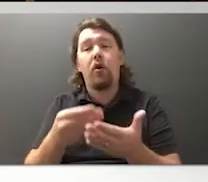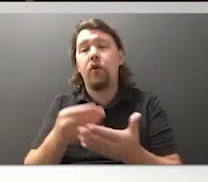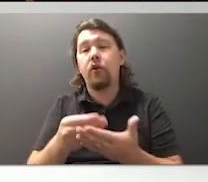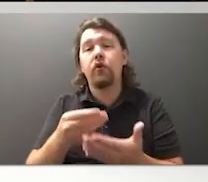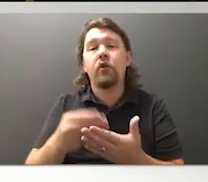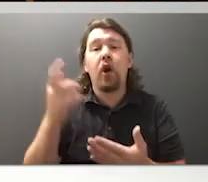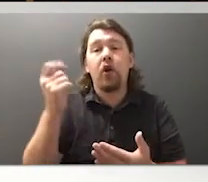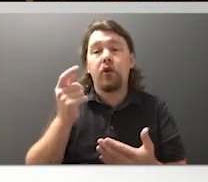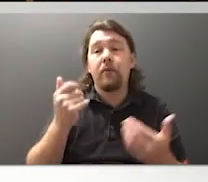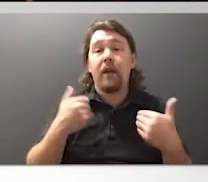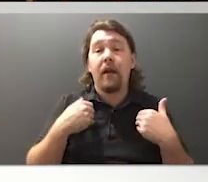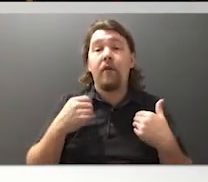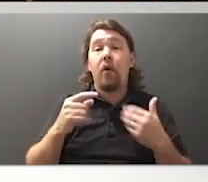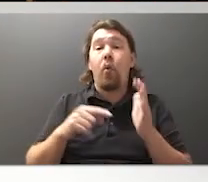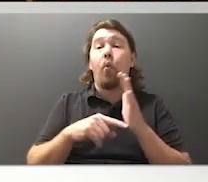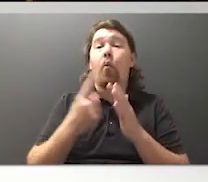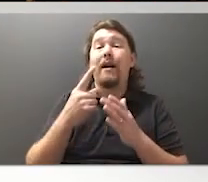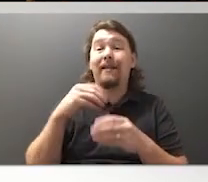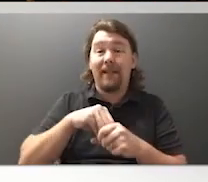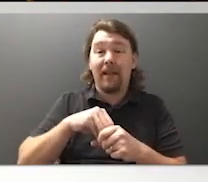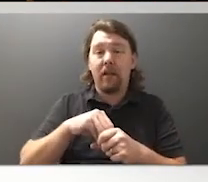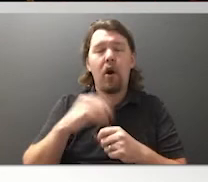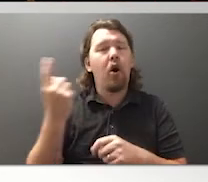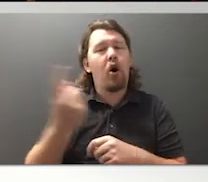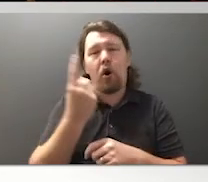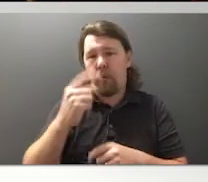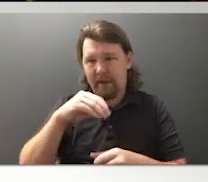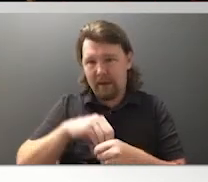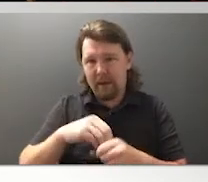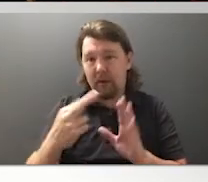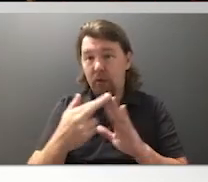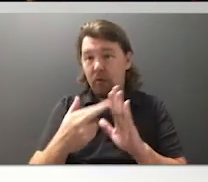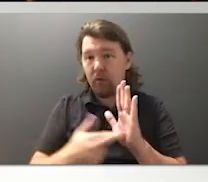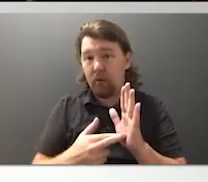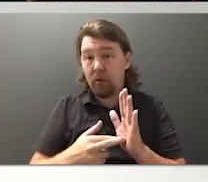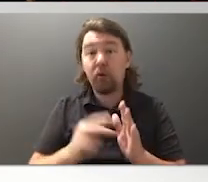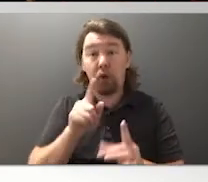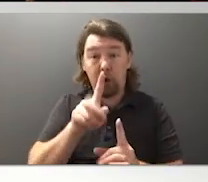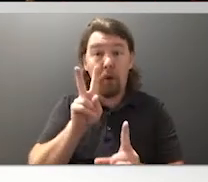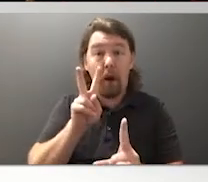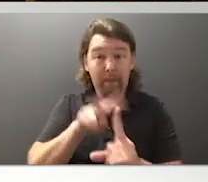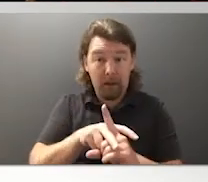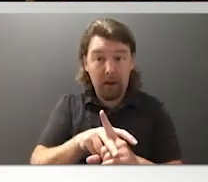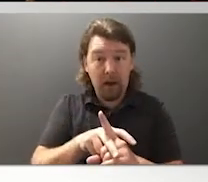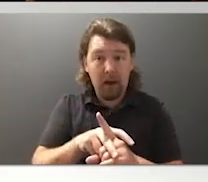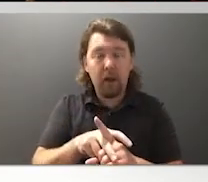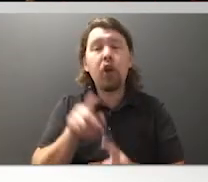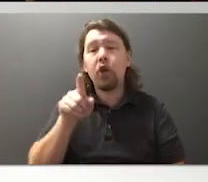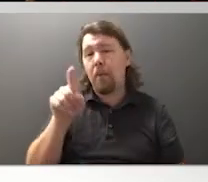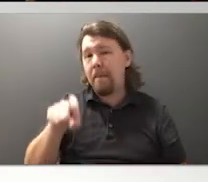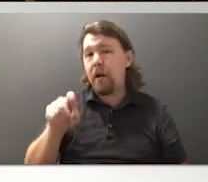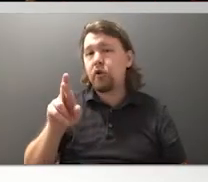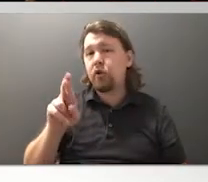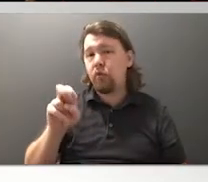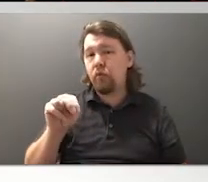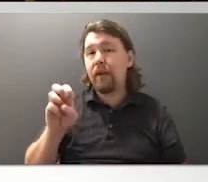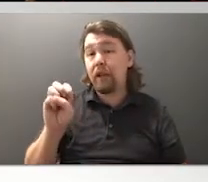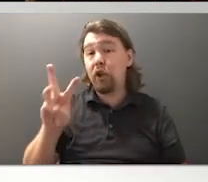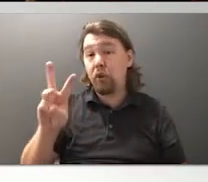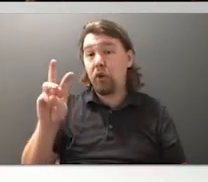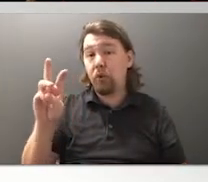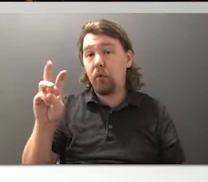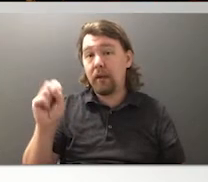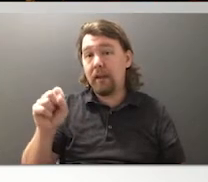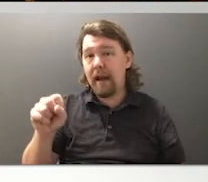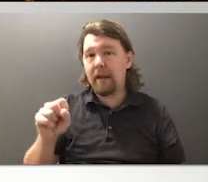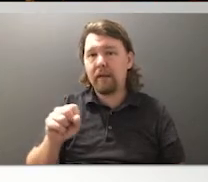a once in, always in rule. So once you apply, you do have to renew and that just tells us, yeah, I want to